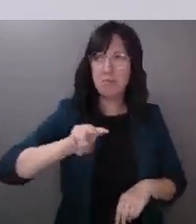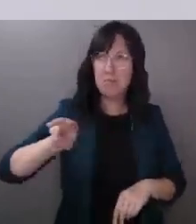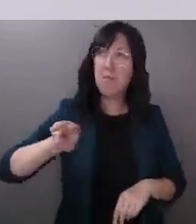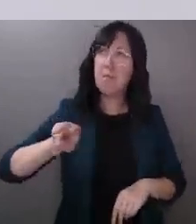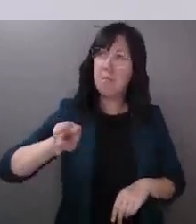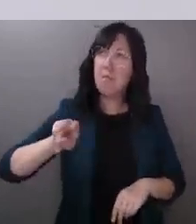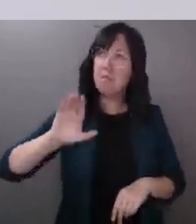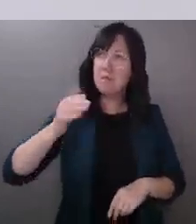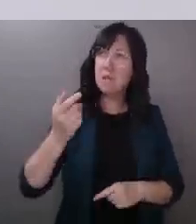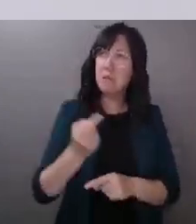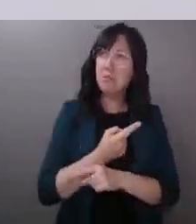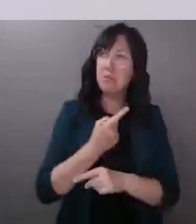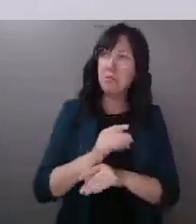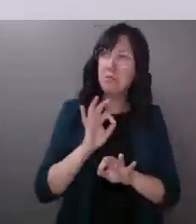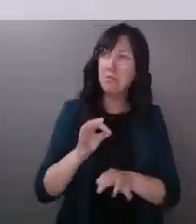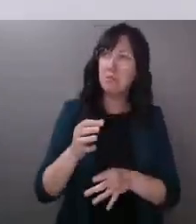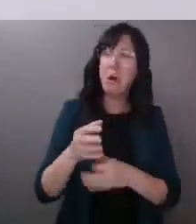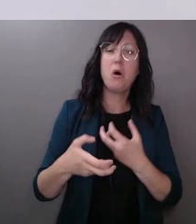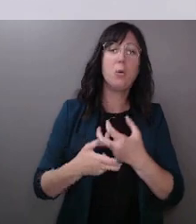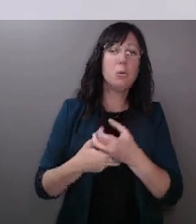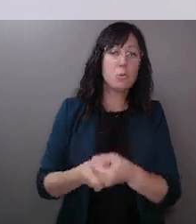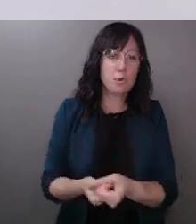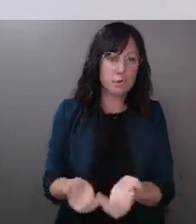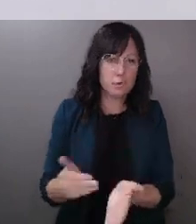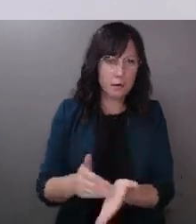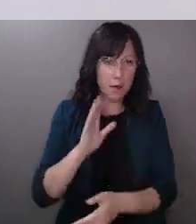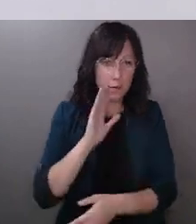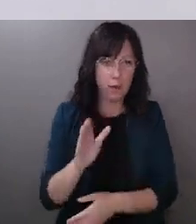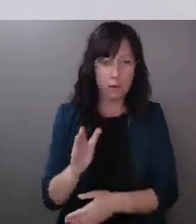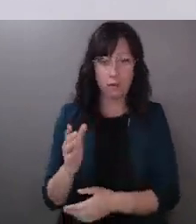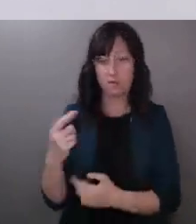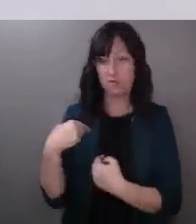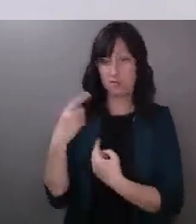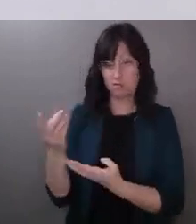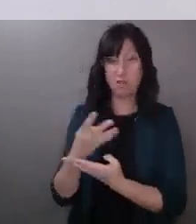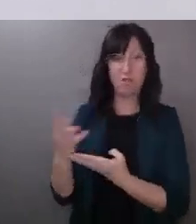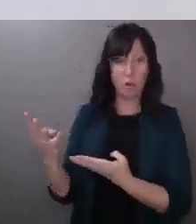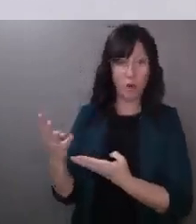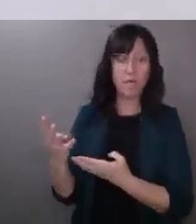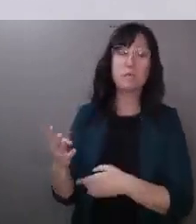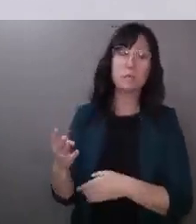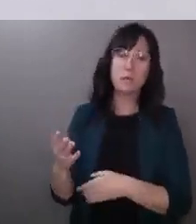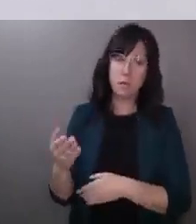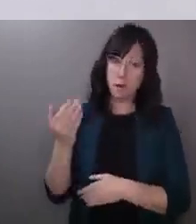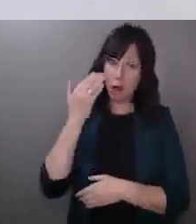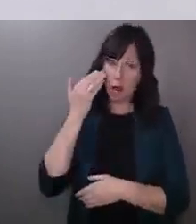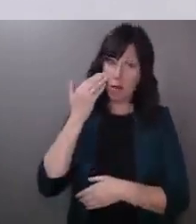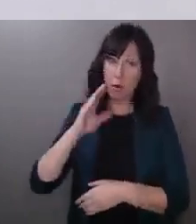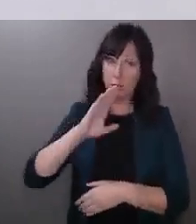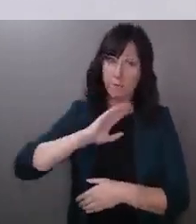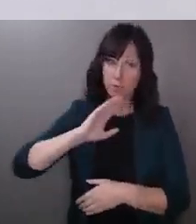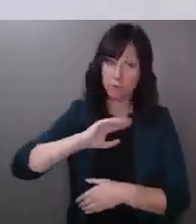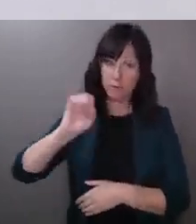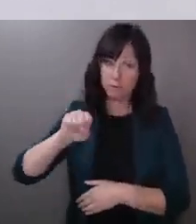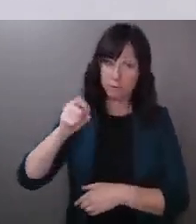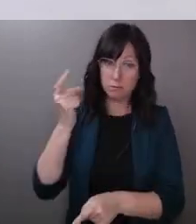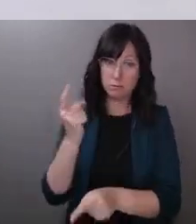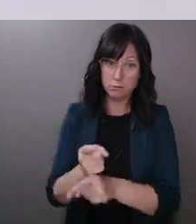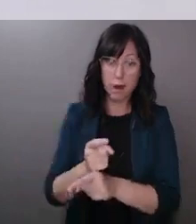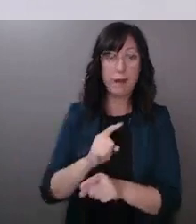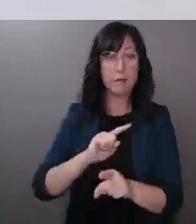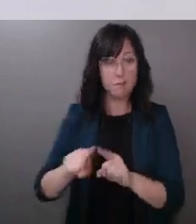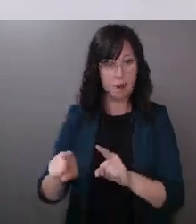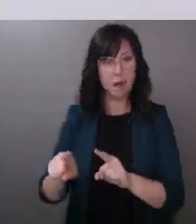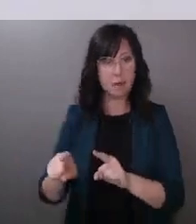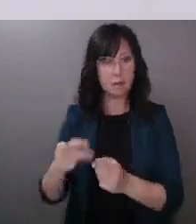what residents and customers have seen over the last 4 weeks, while they've been frustrated at the lack of service, I think they've been encouraged by